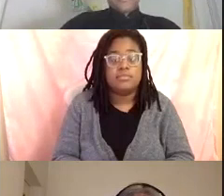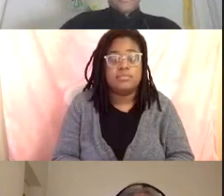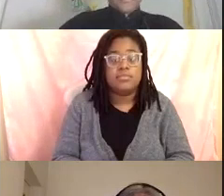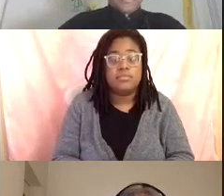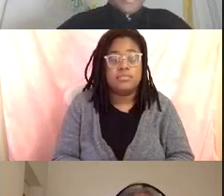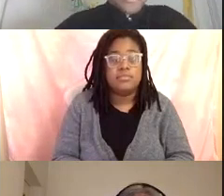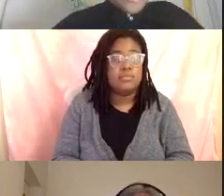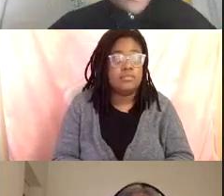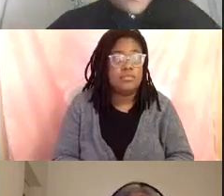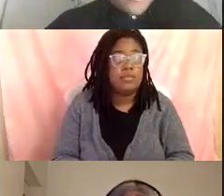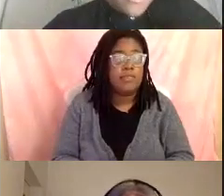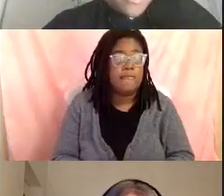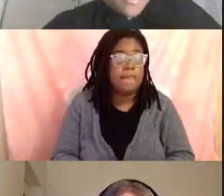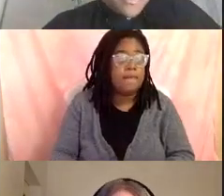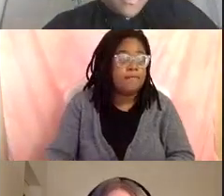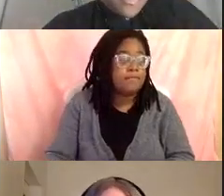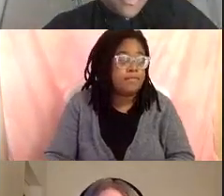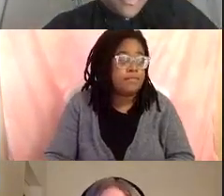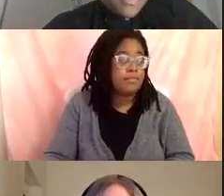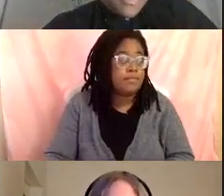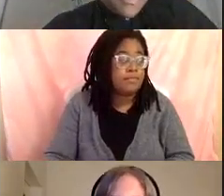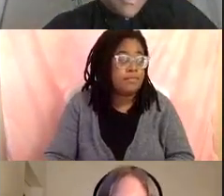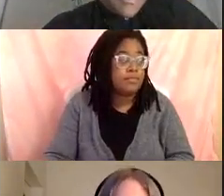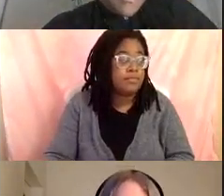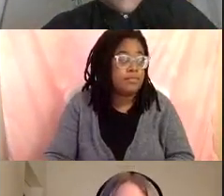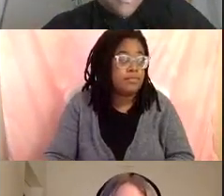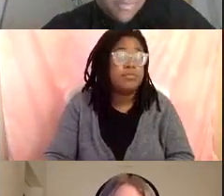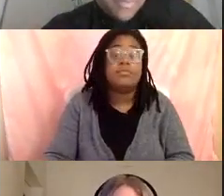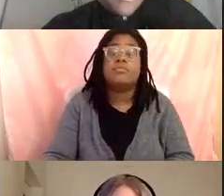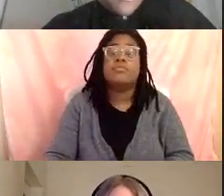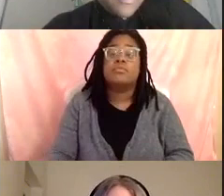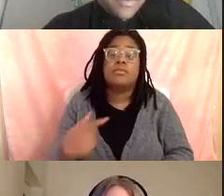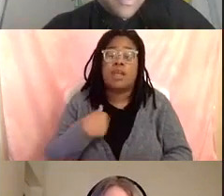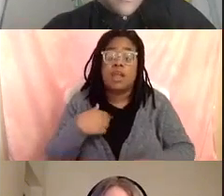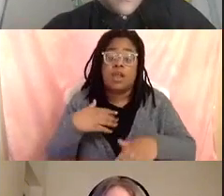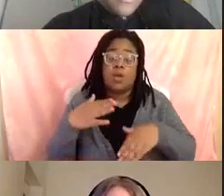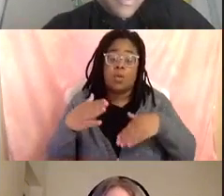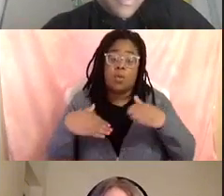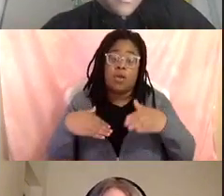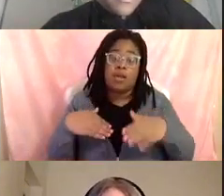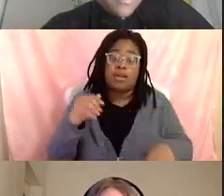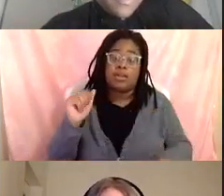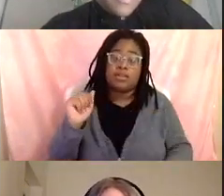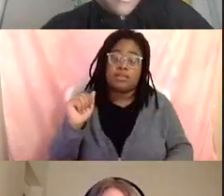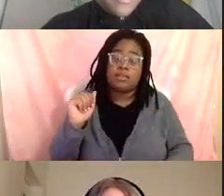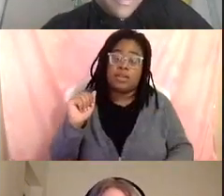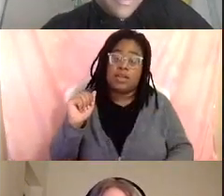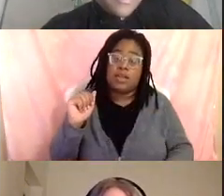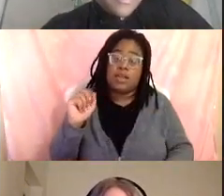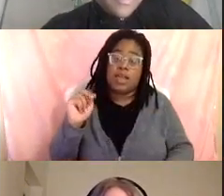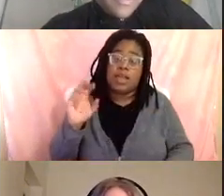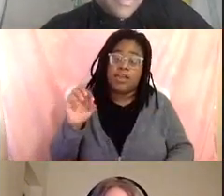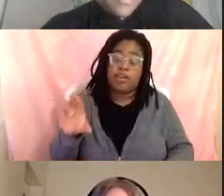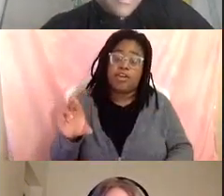I walk anchored In memories, the architecture of my mind